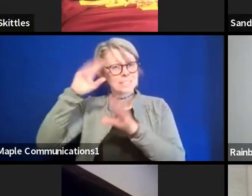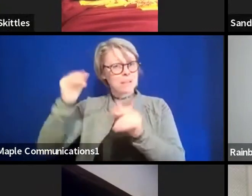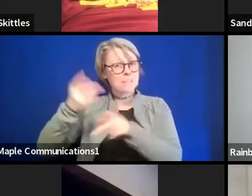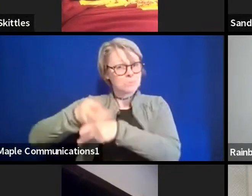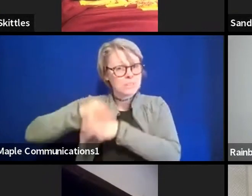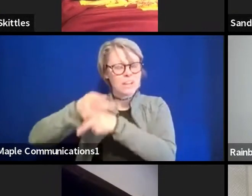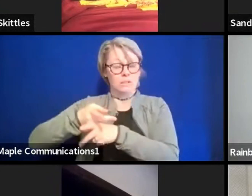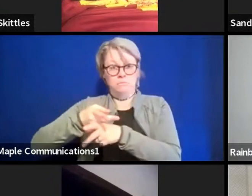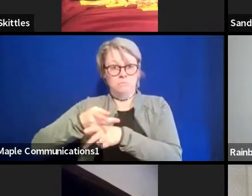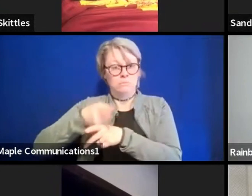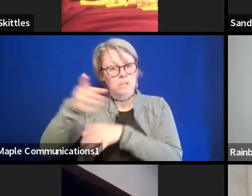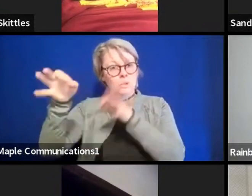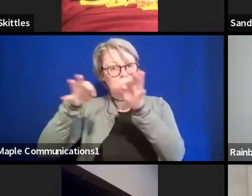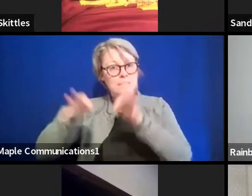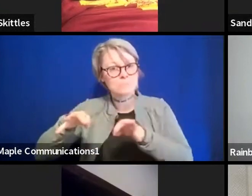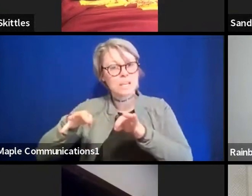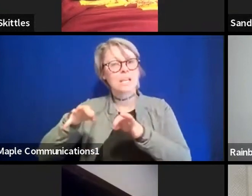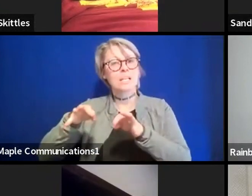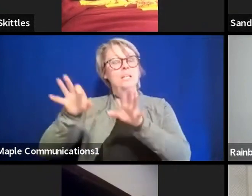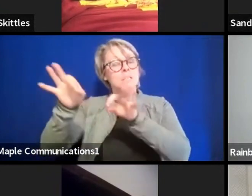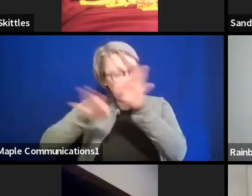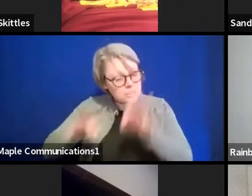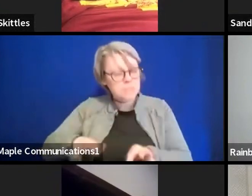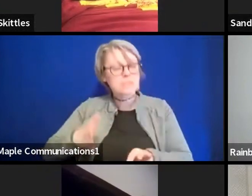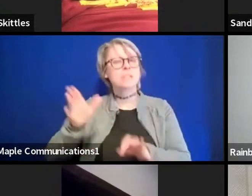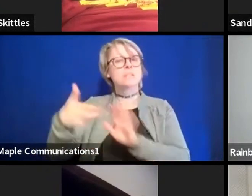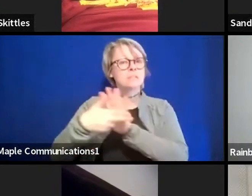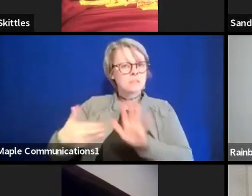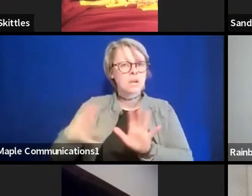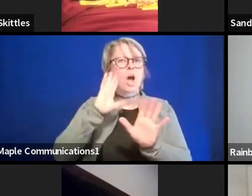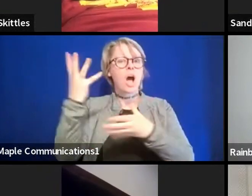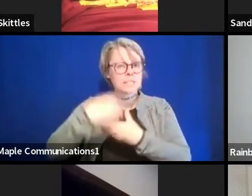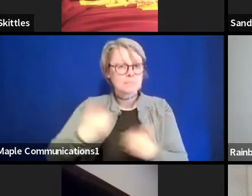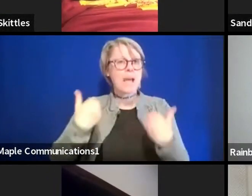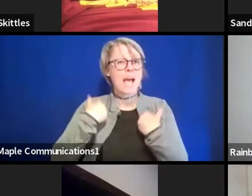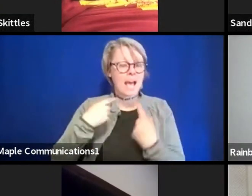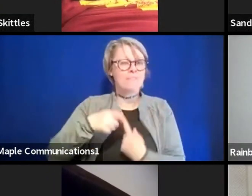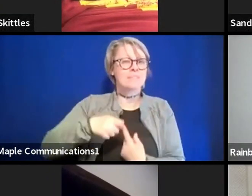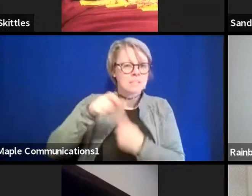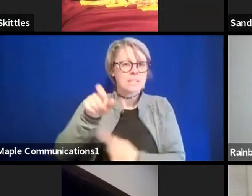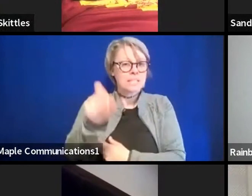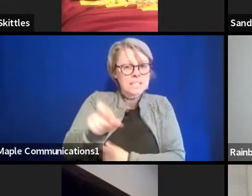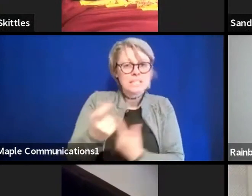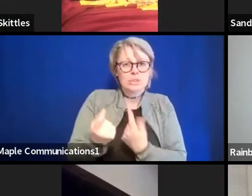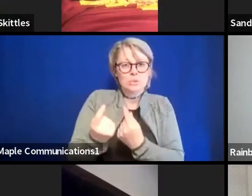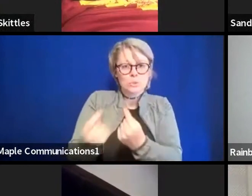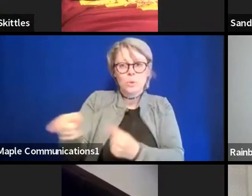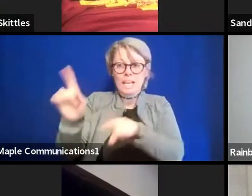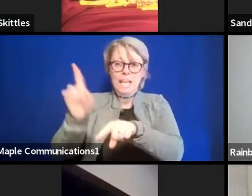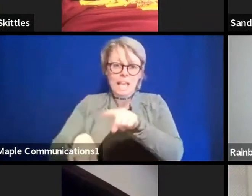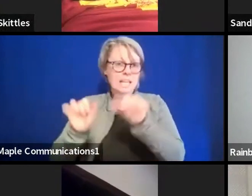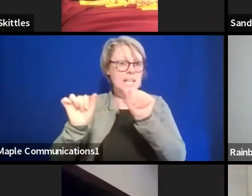And you're explaining carefully what her needs are, what she can and cannot